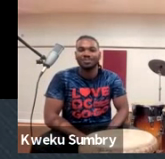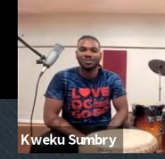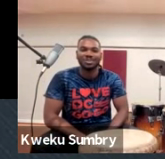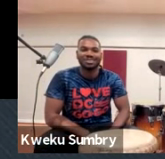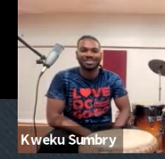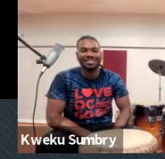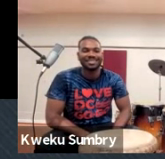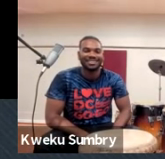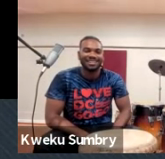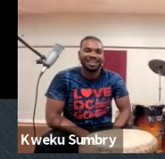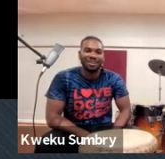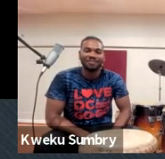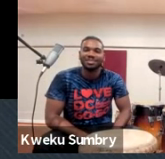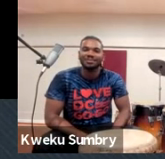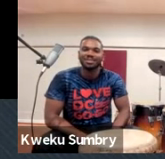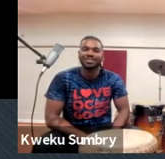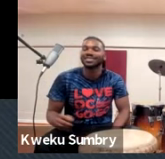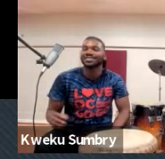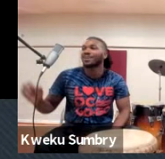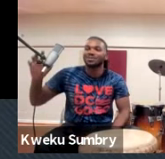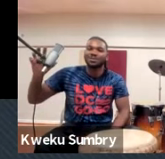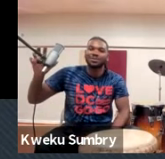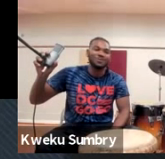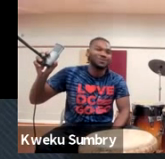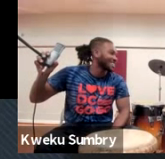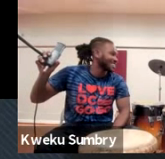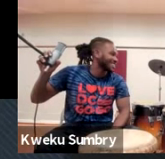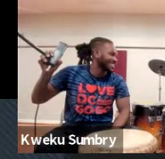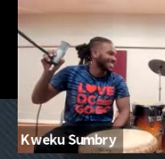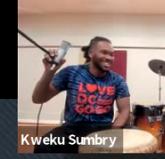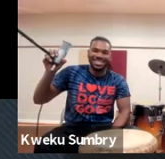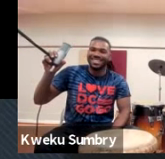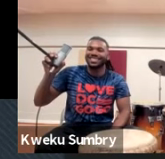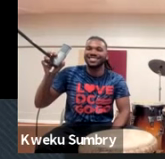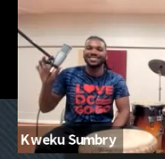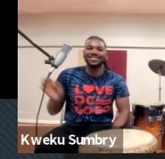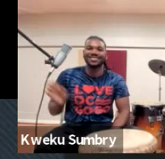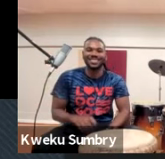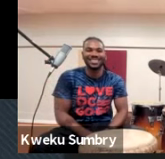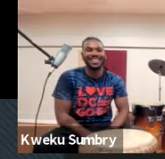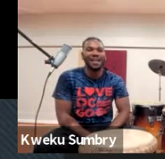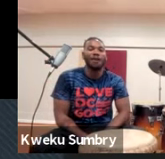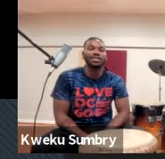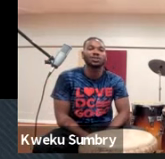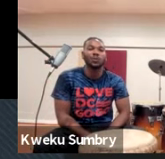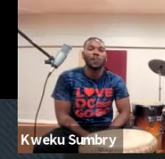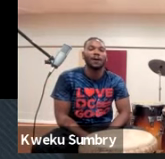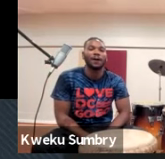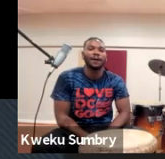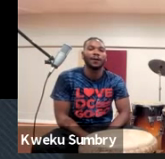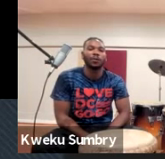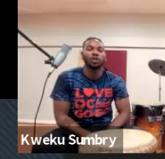Our team is on it. I don't have to share my screen. Somebody's doing it for me. That's love. All right,